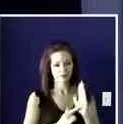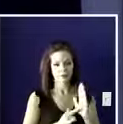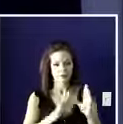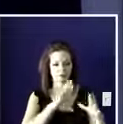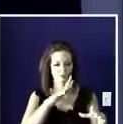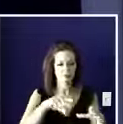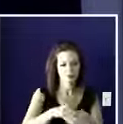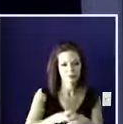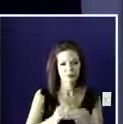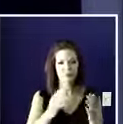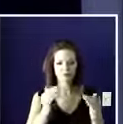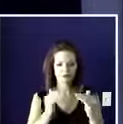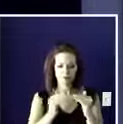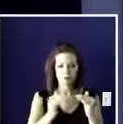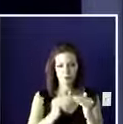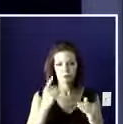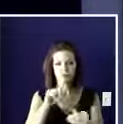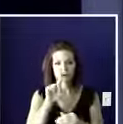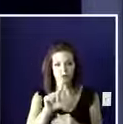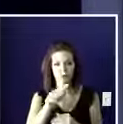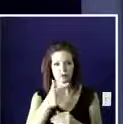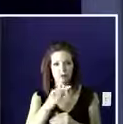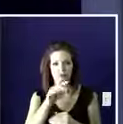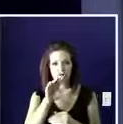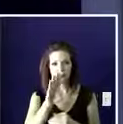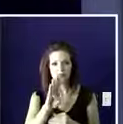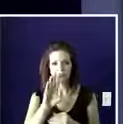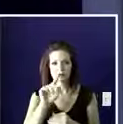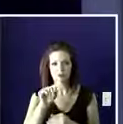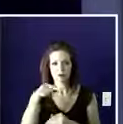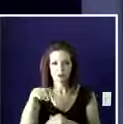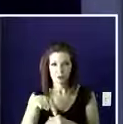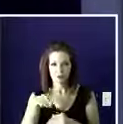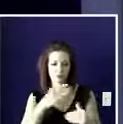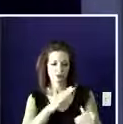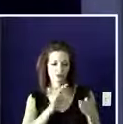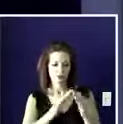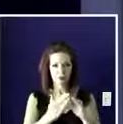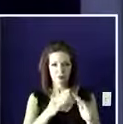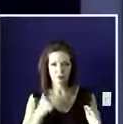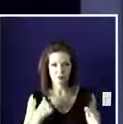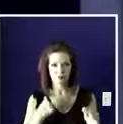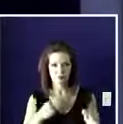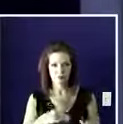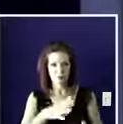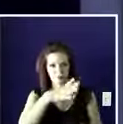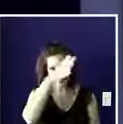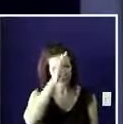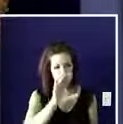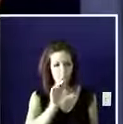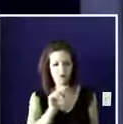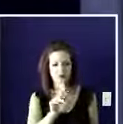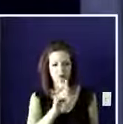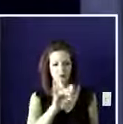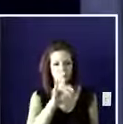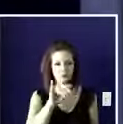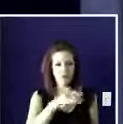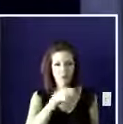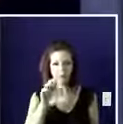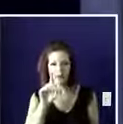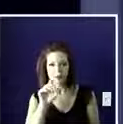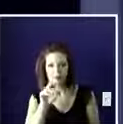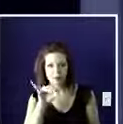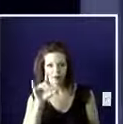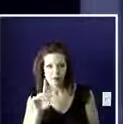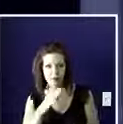to be more inclusive and fair for LGBTQ community members. Gavin's the son of Christy Voracek and David Schaefer, and will be